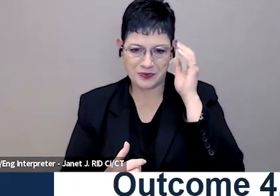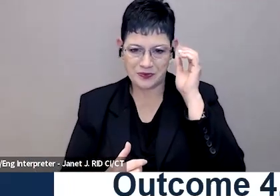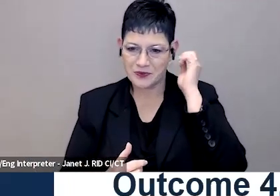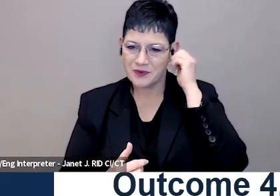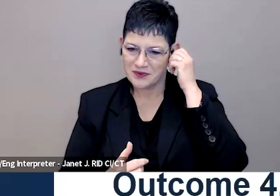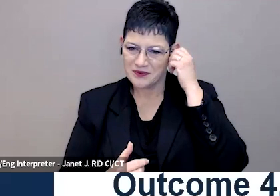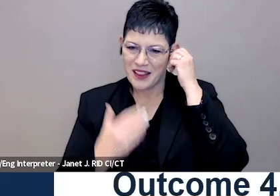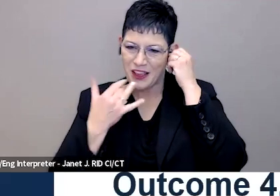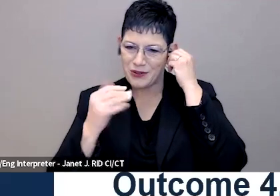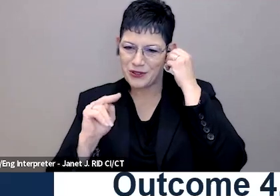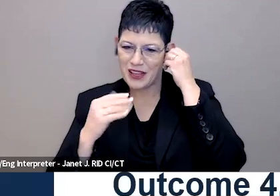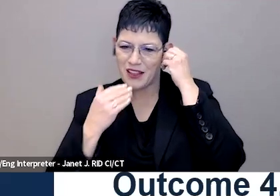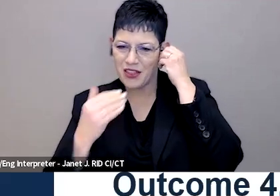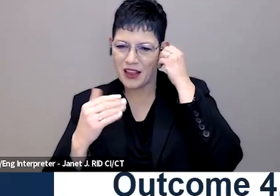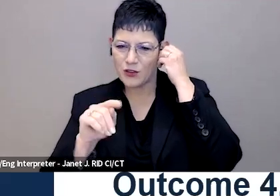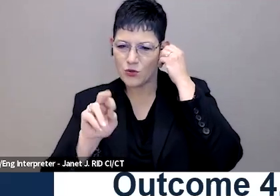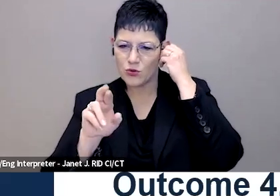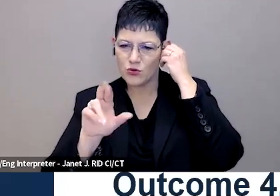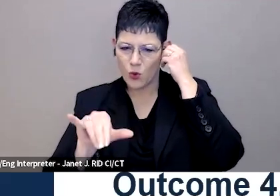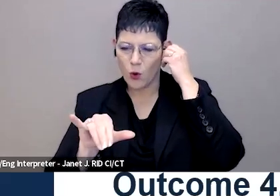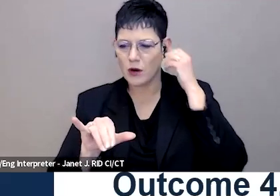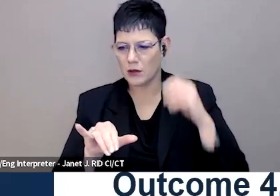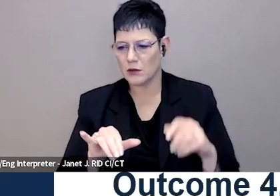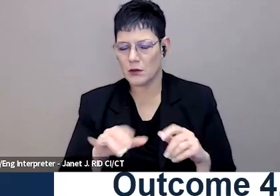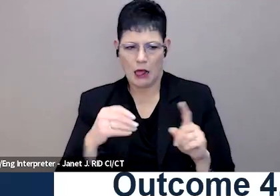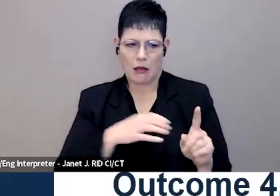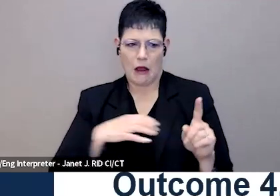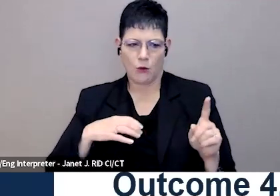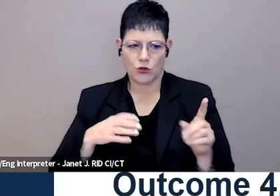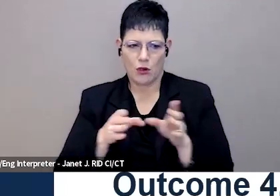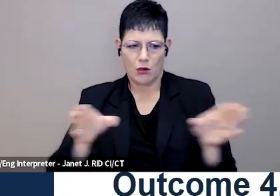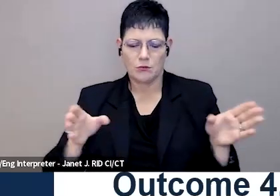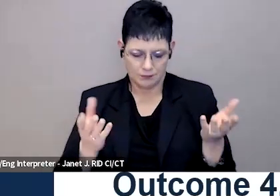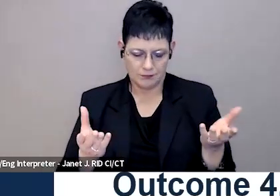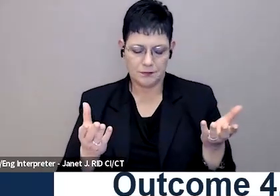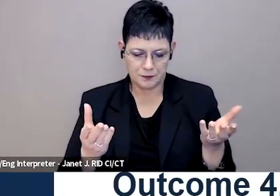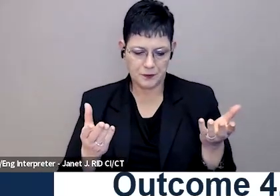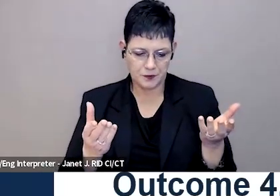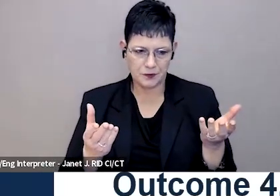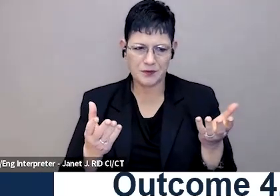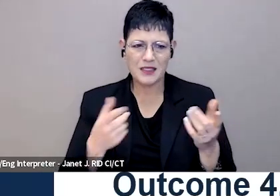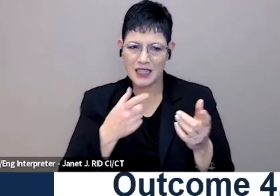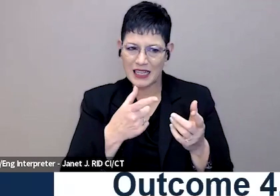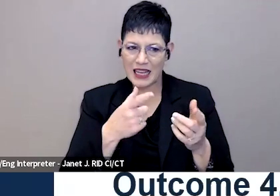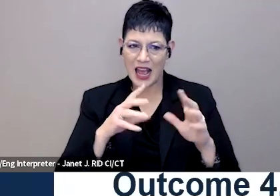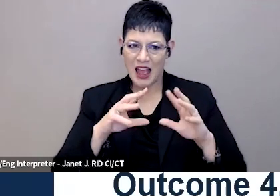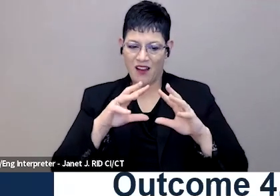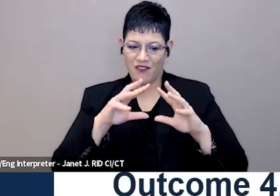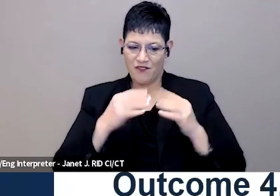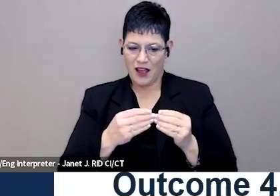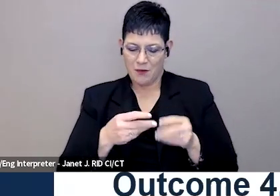Thank you very much, Jason, and thank you, Tori, and again to the council. So family caregivers